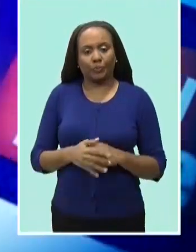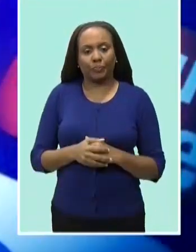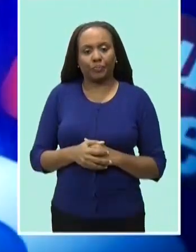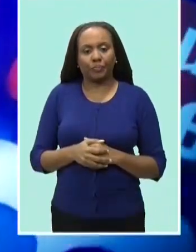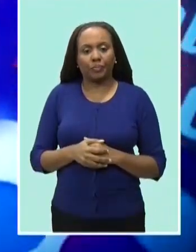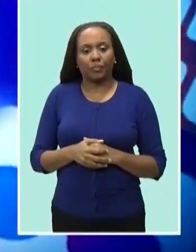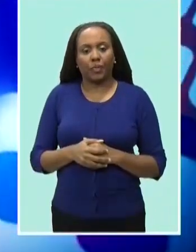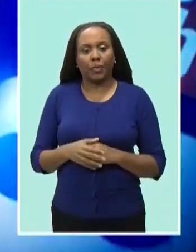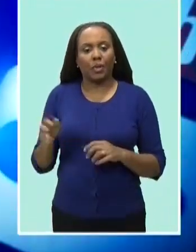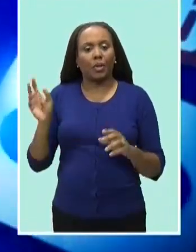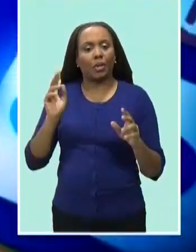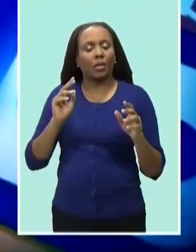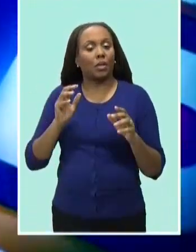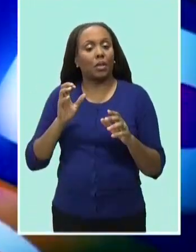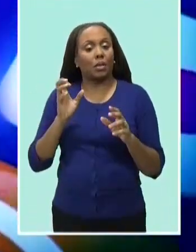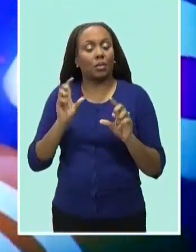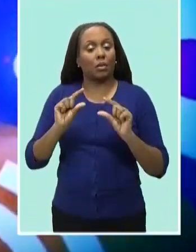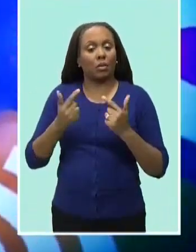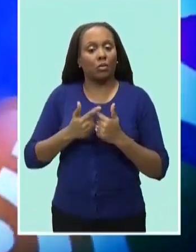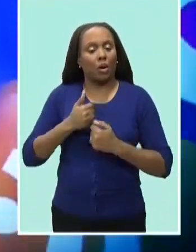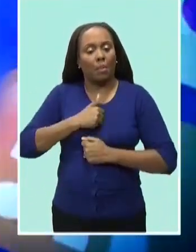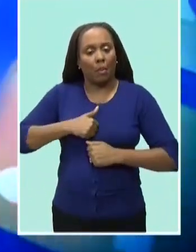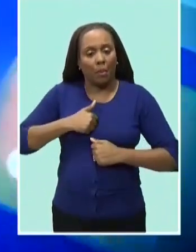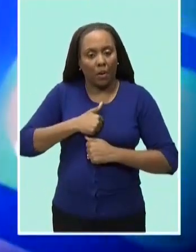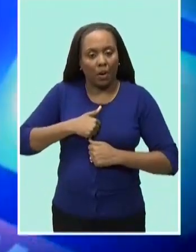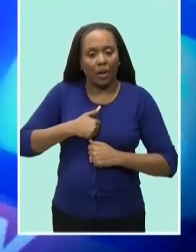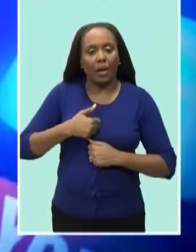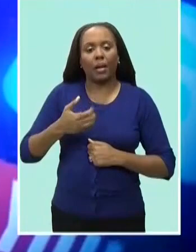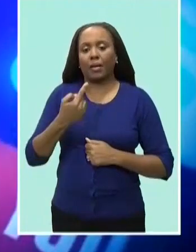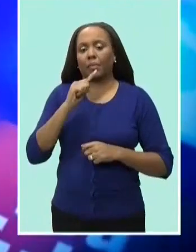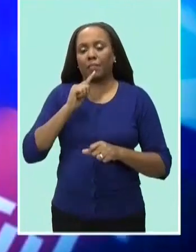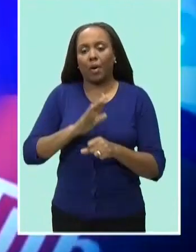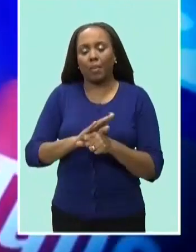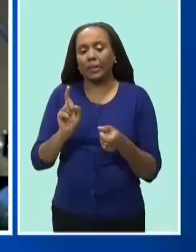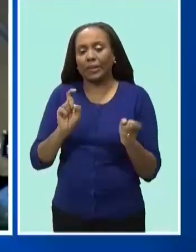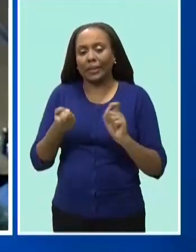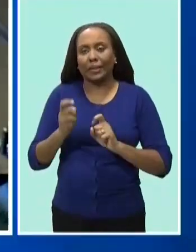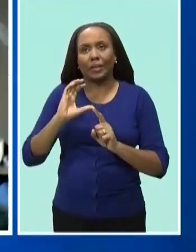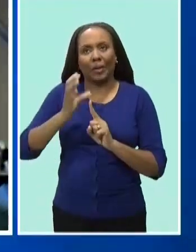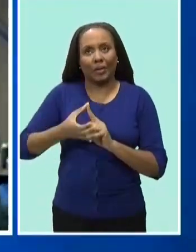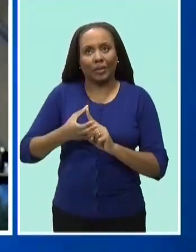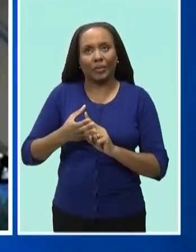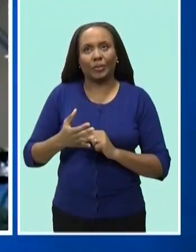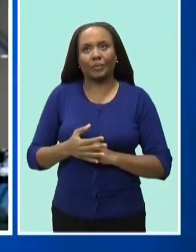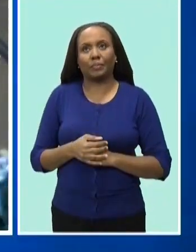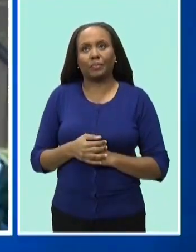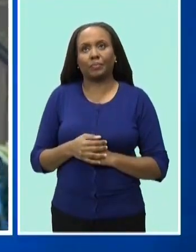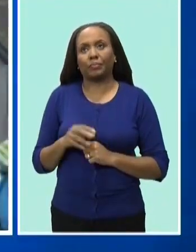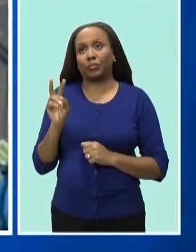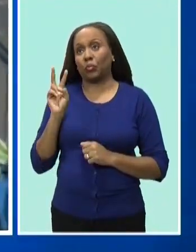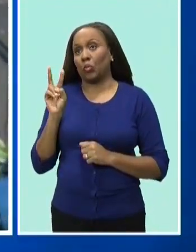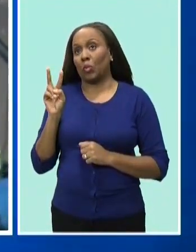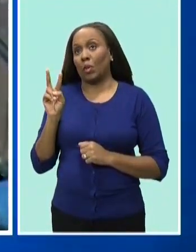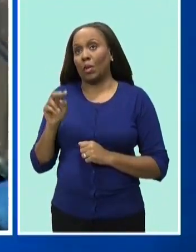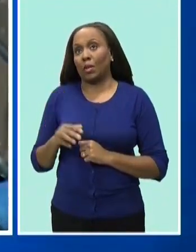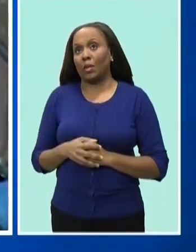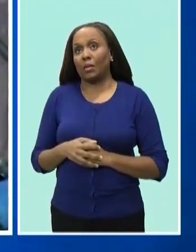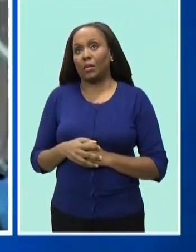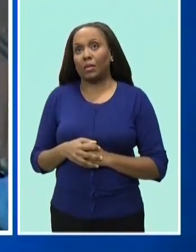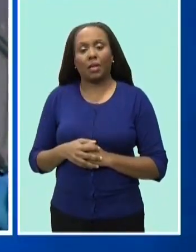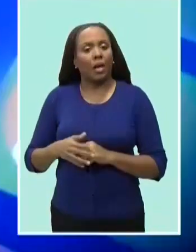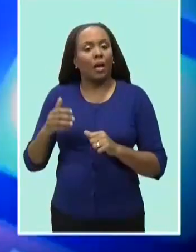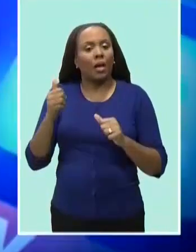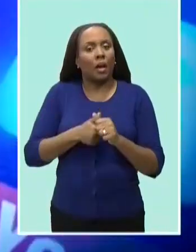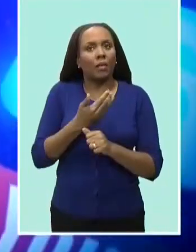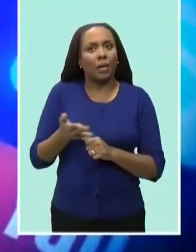Instagram page to apologize for the oversight and has promised to make some changes to the costume. Now, with all that's been going on in the